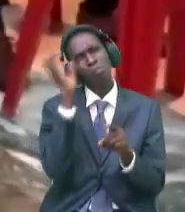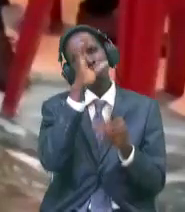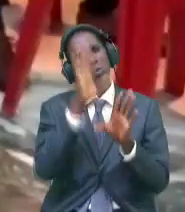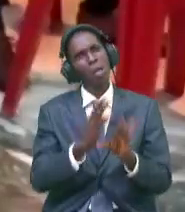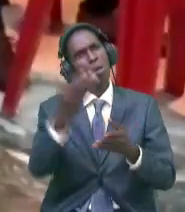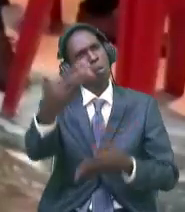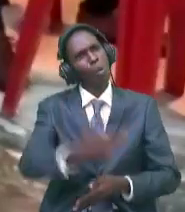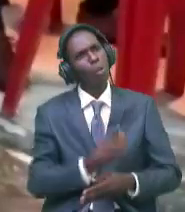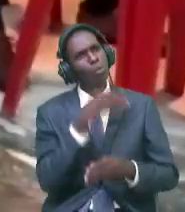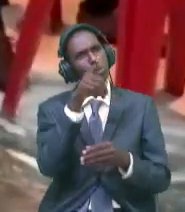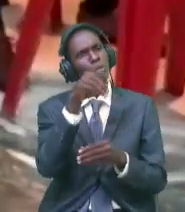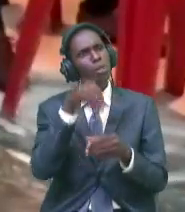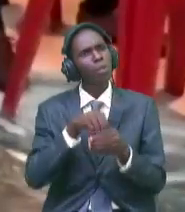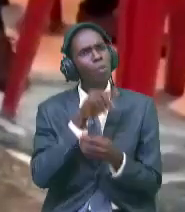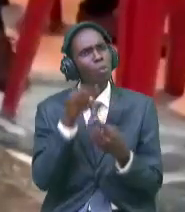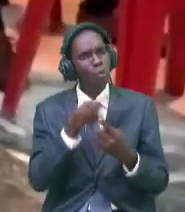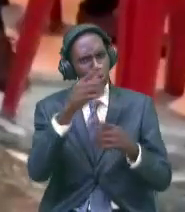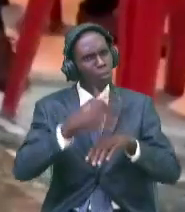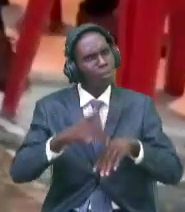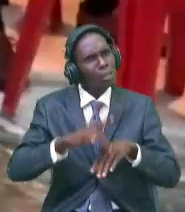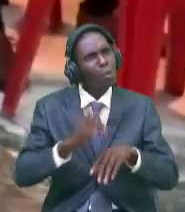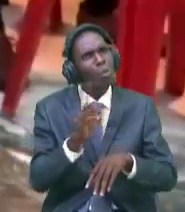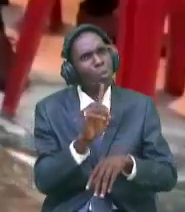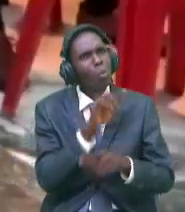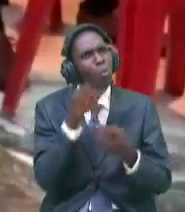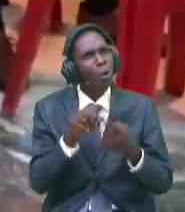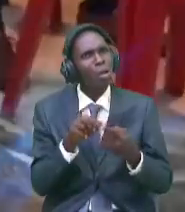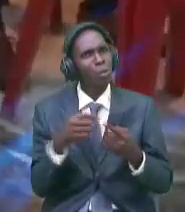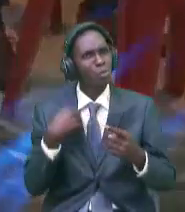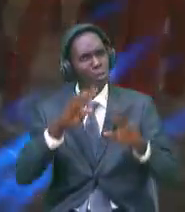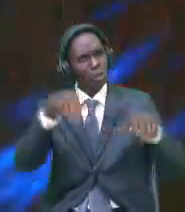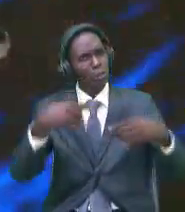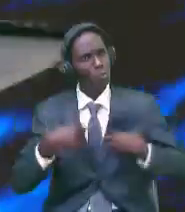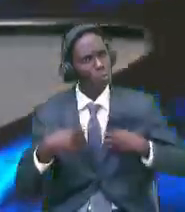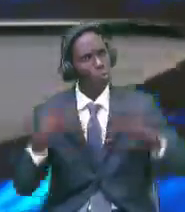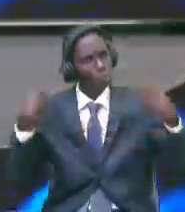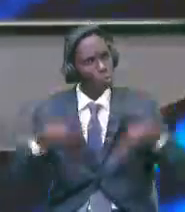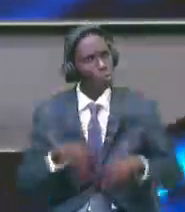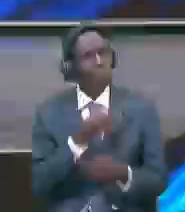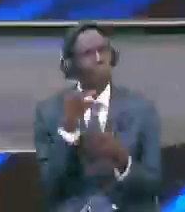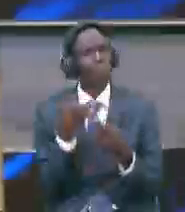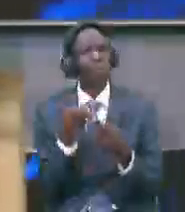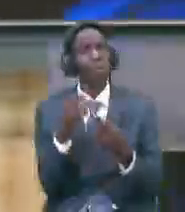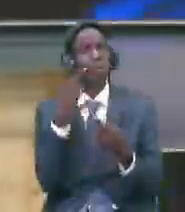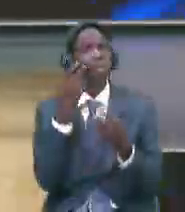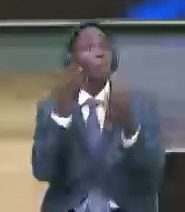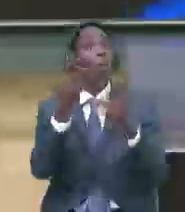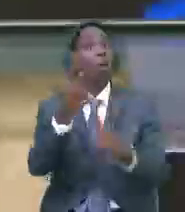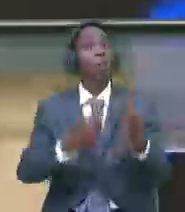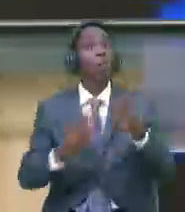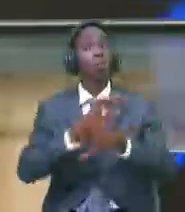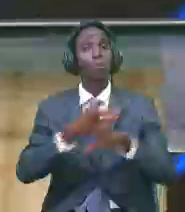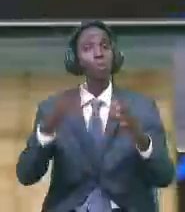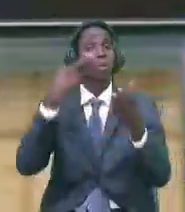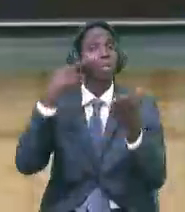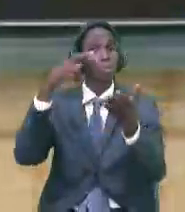took thee in, and naked, and clothed thee? You see, many people, they don't recognize.